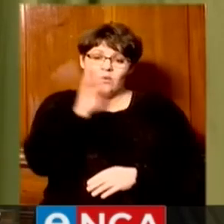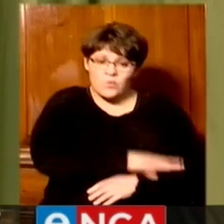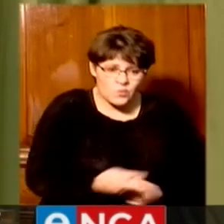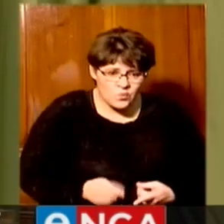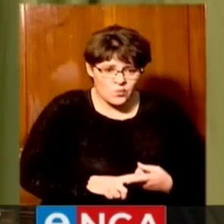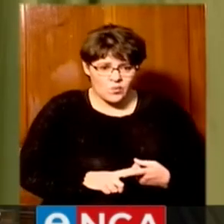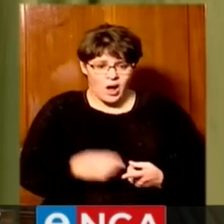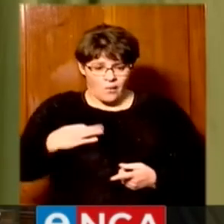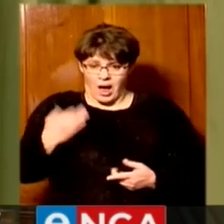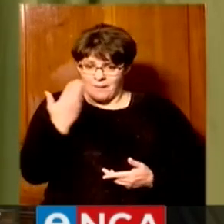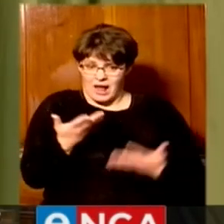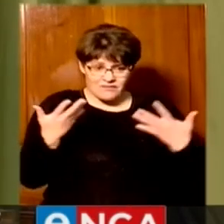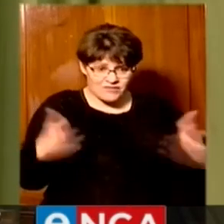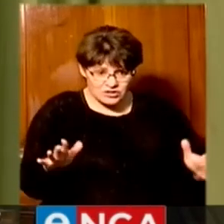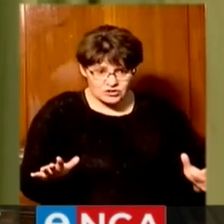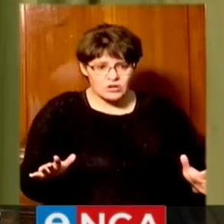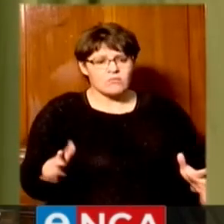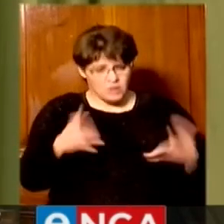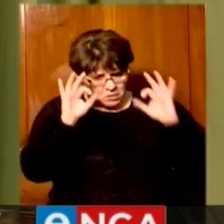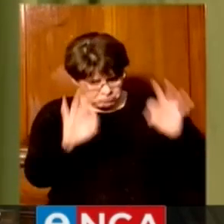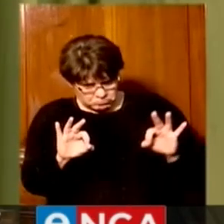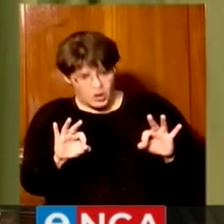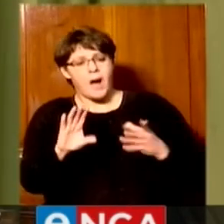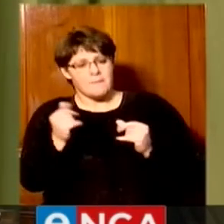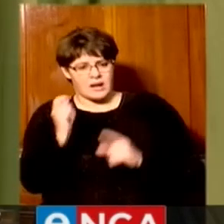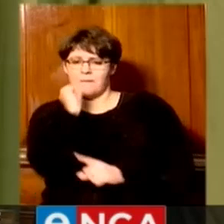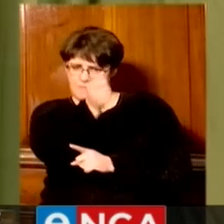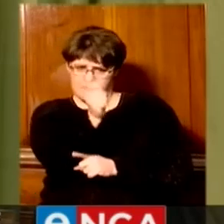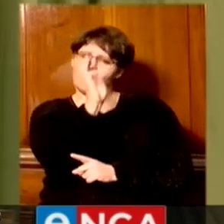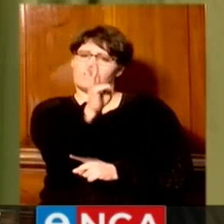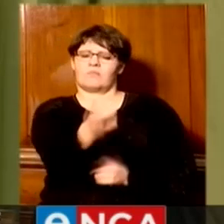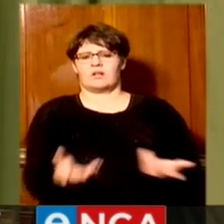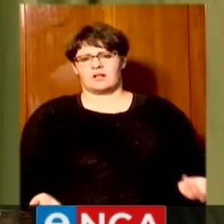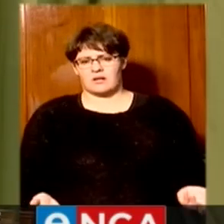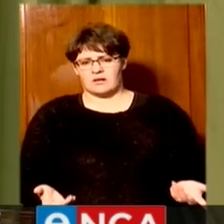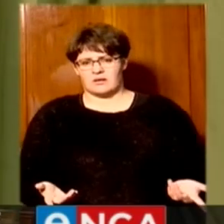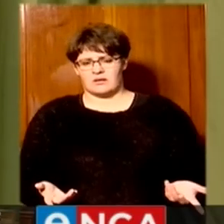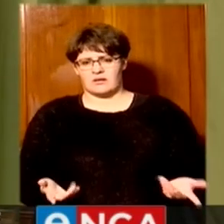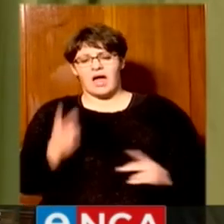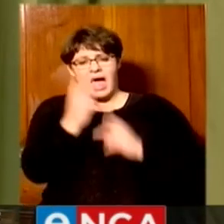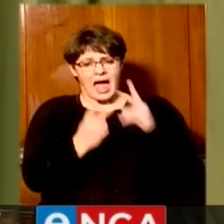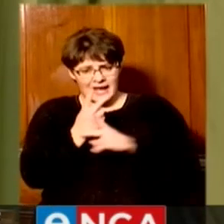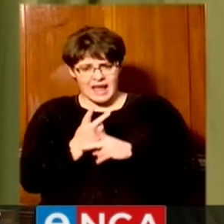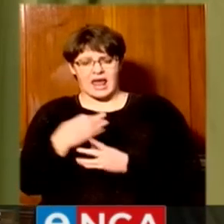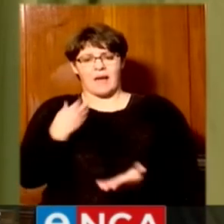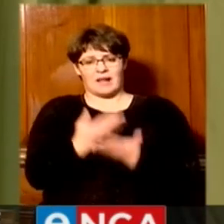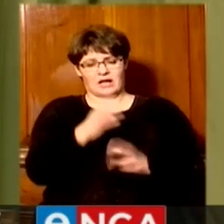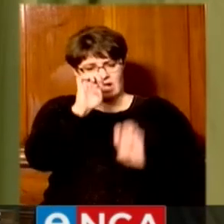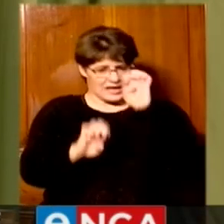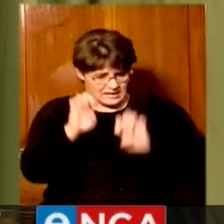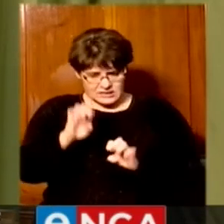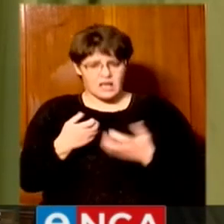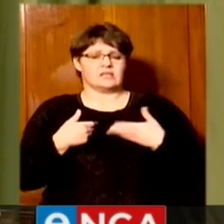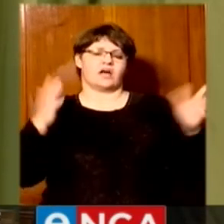applyile processiwe kutholakala ukuthi imali yakhe okufuneka ukuthi ayithole uzoyithola. The reassessment of applications has already